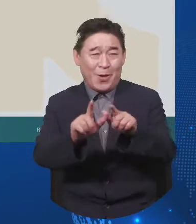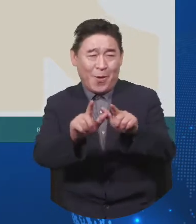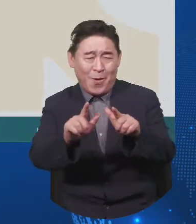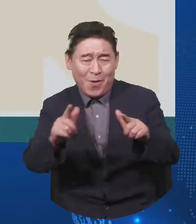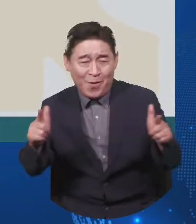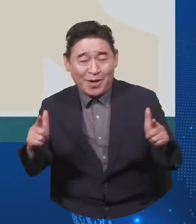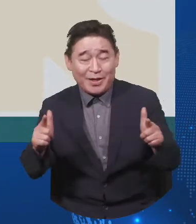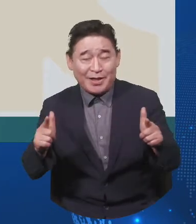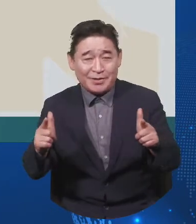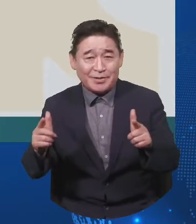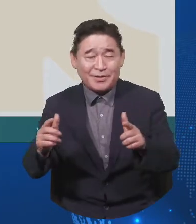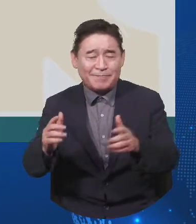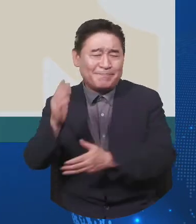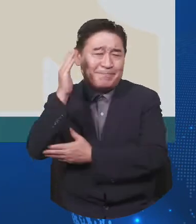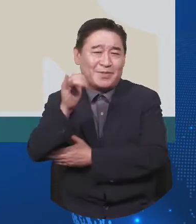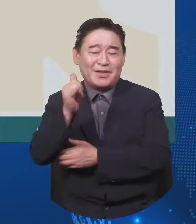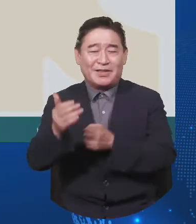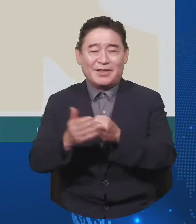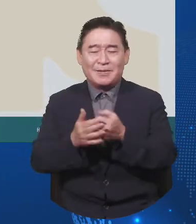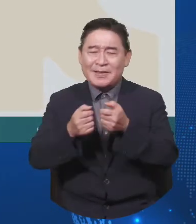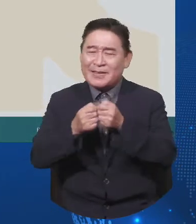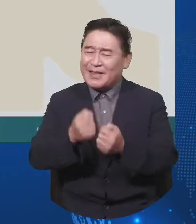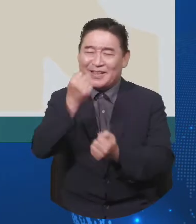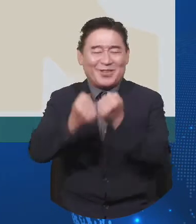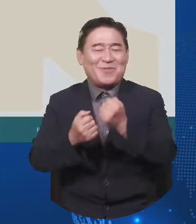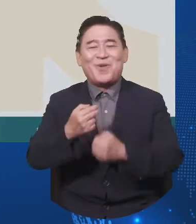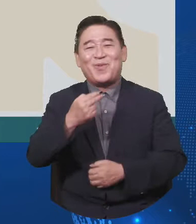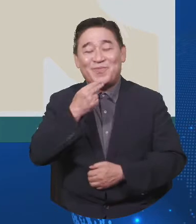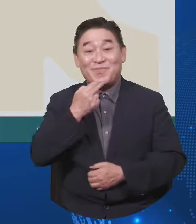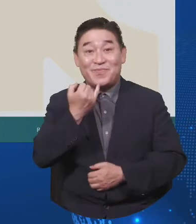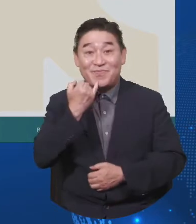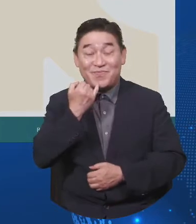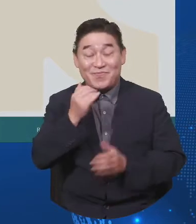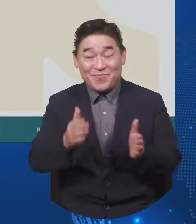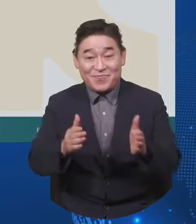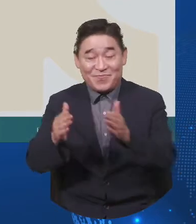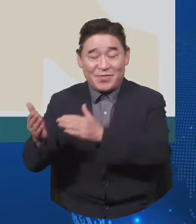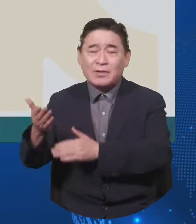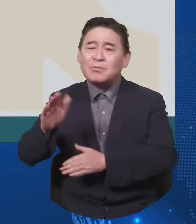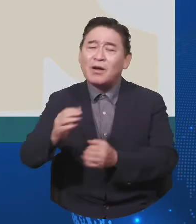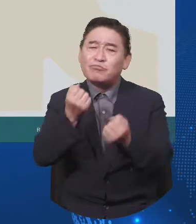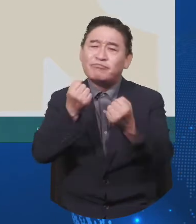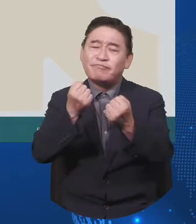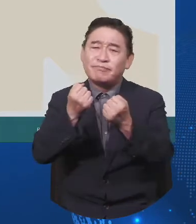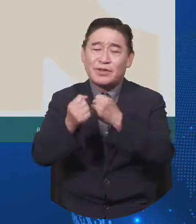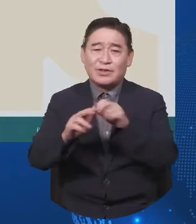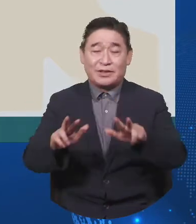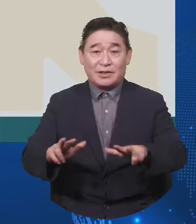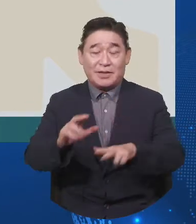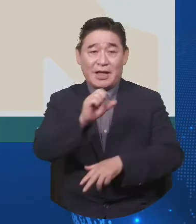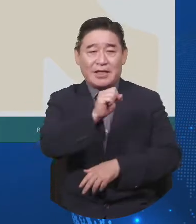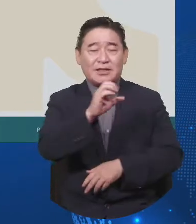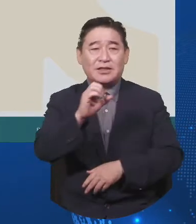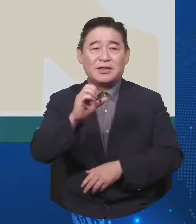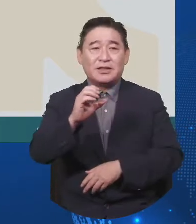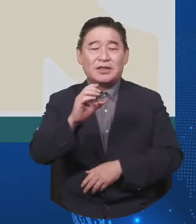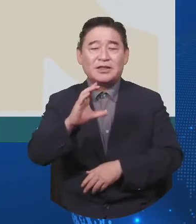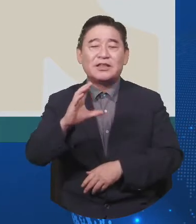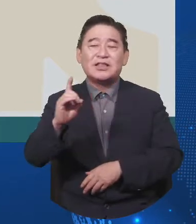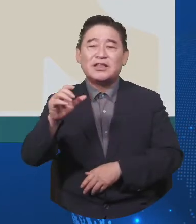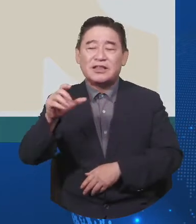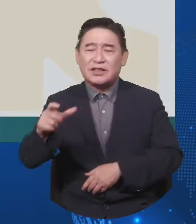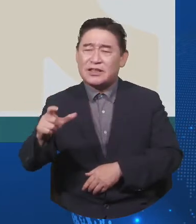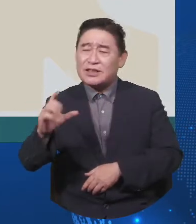reiterating here. But I do think it's worth highlighting that at the midway point for achieving the SDGs, we are currently